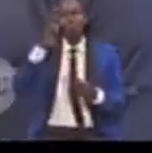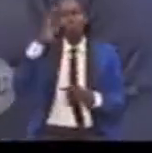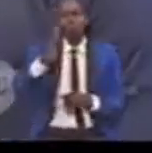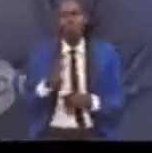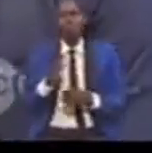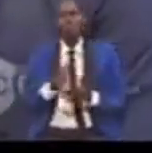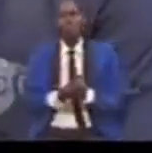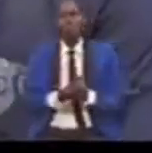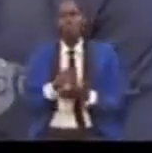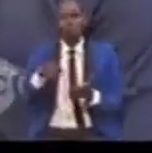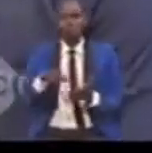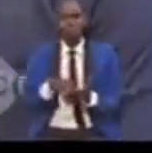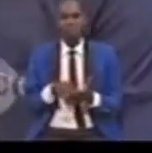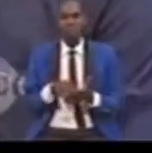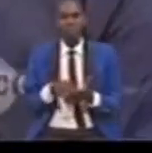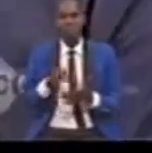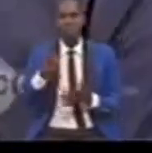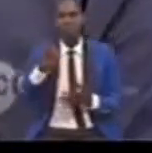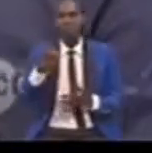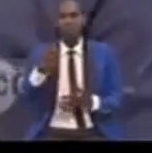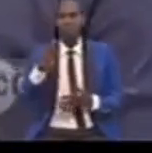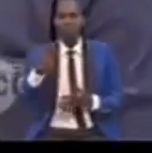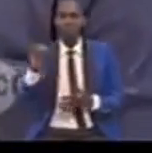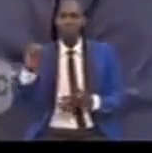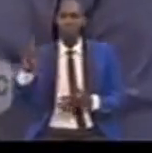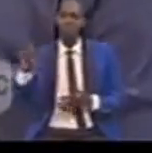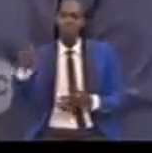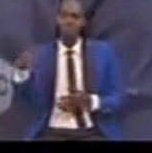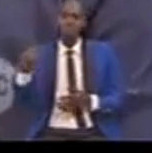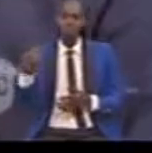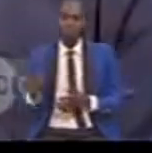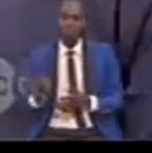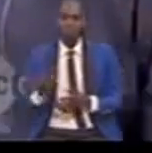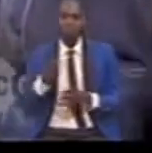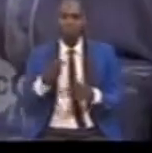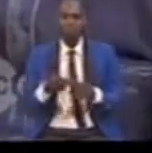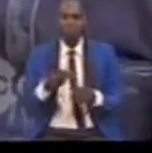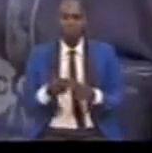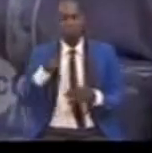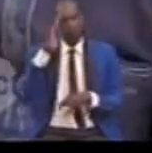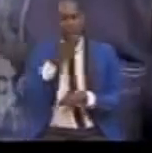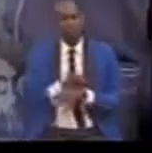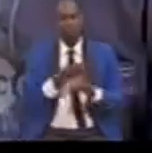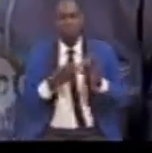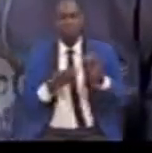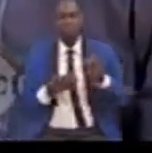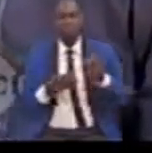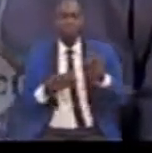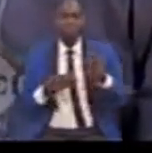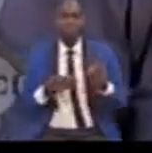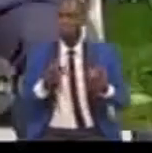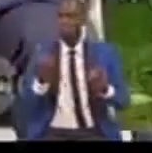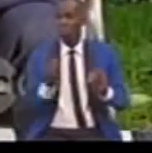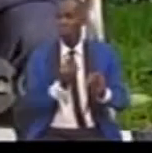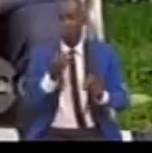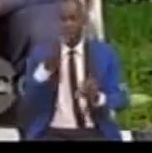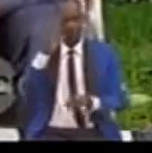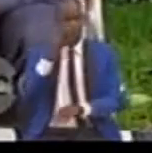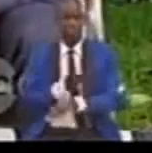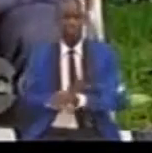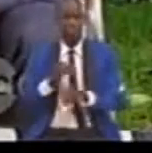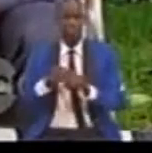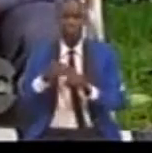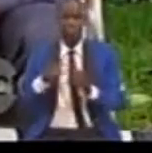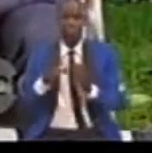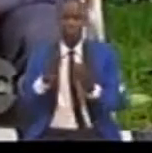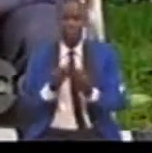Okun Buffett. I'm here with my son, Prince Wirokun, the only son in the family. And he fell